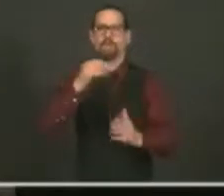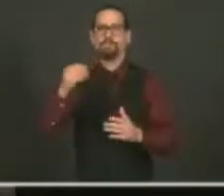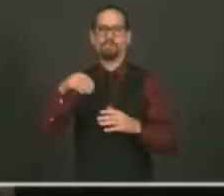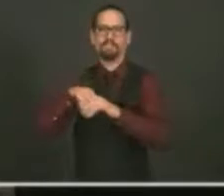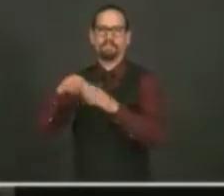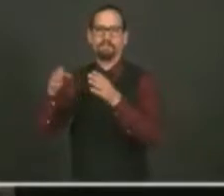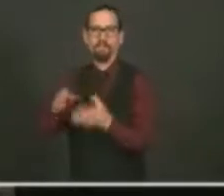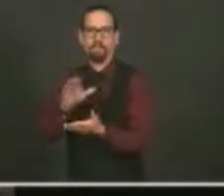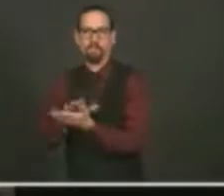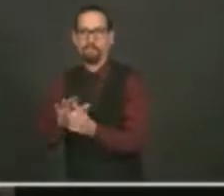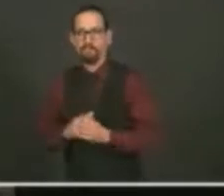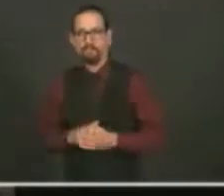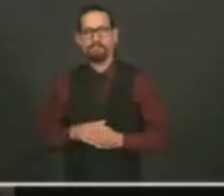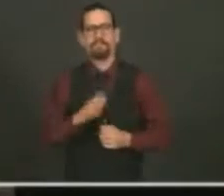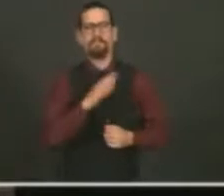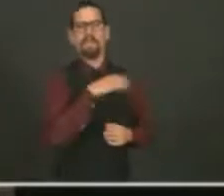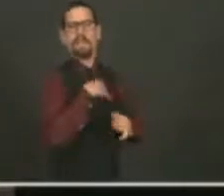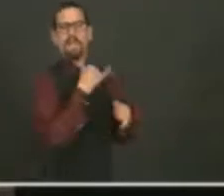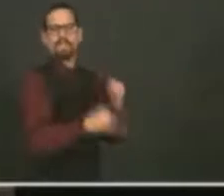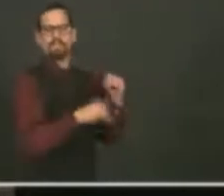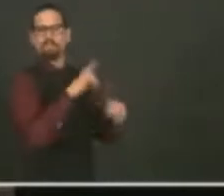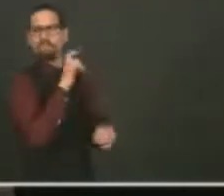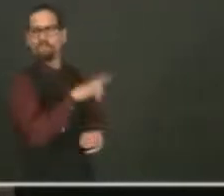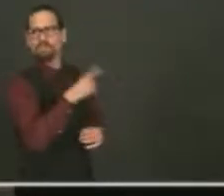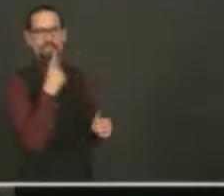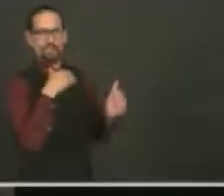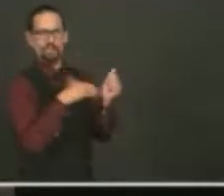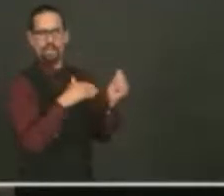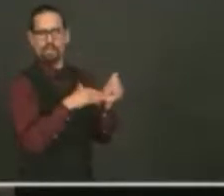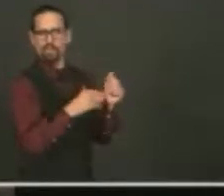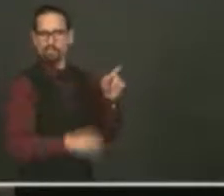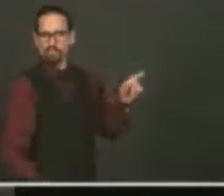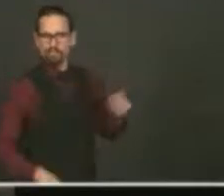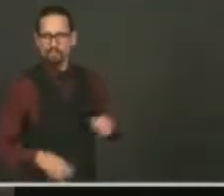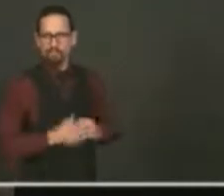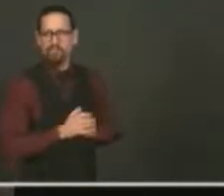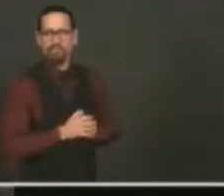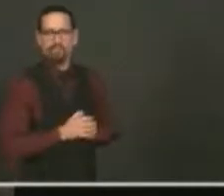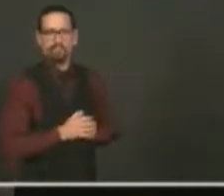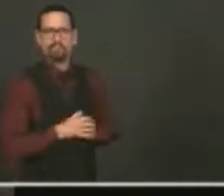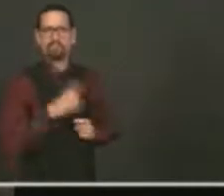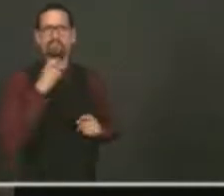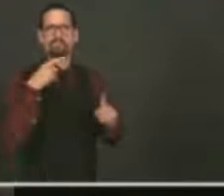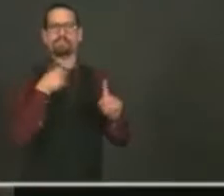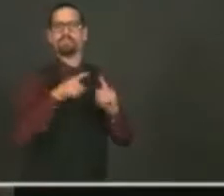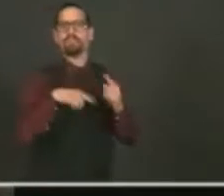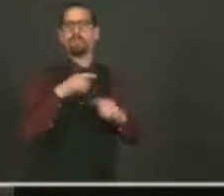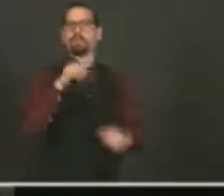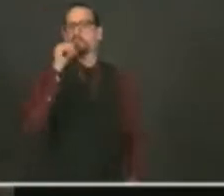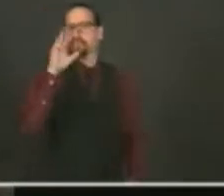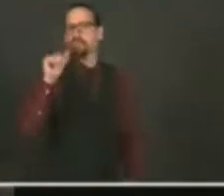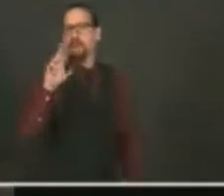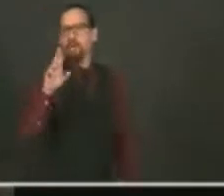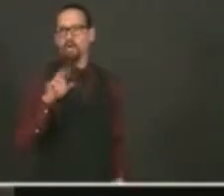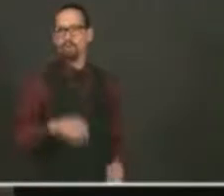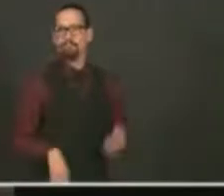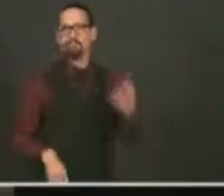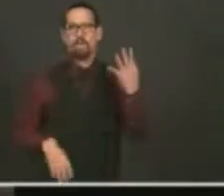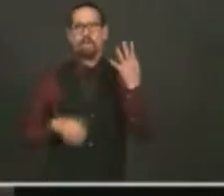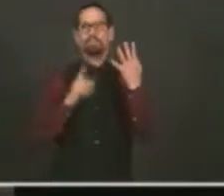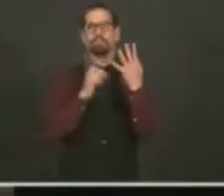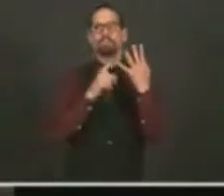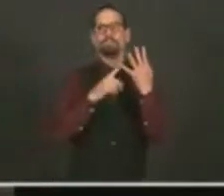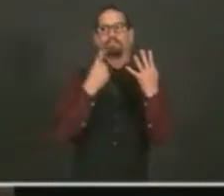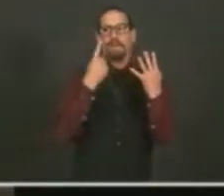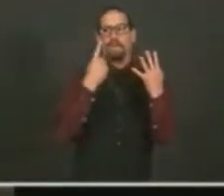for Dr. Nicole Alexander-Scott. The 4 bars that were closed, one of them was issued an immediate compliance order